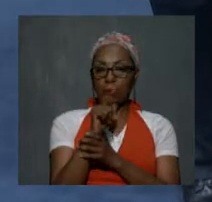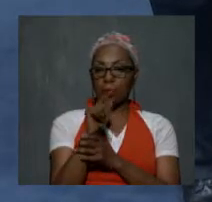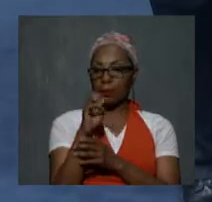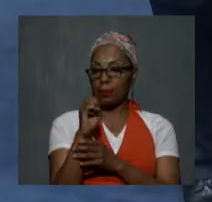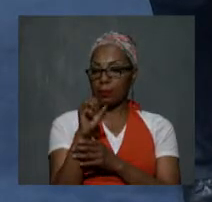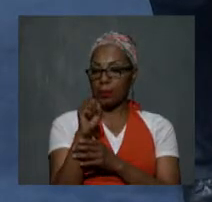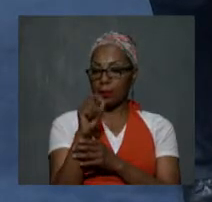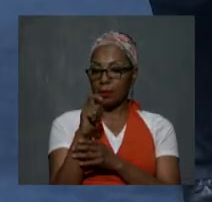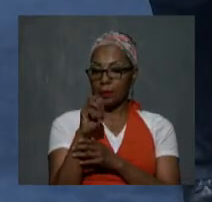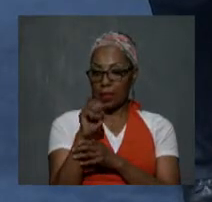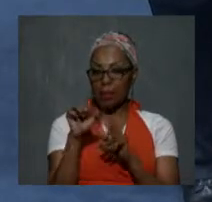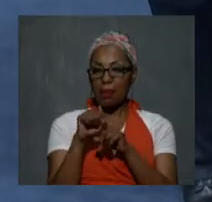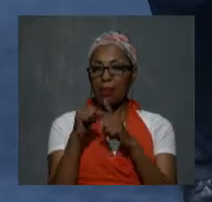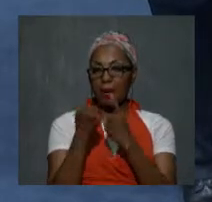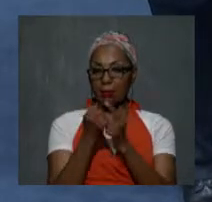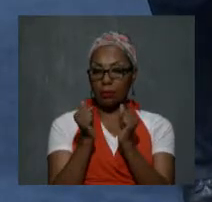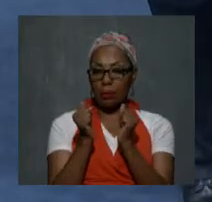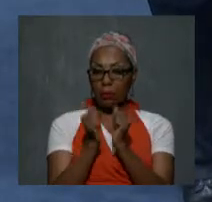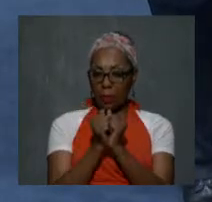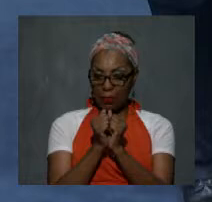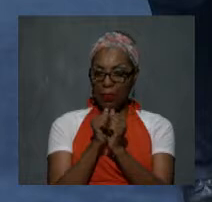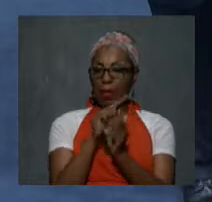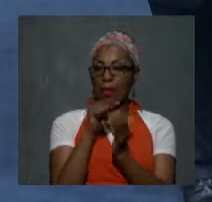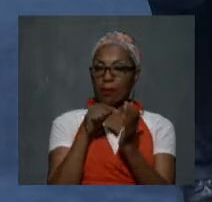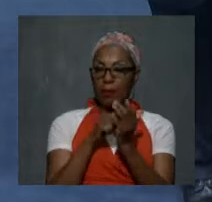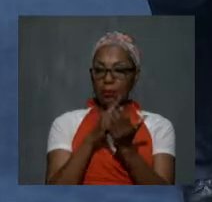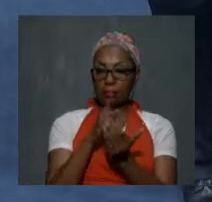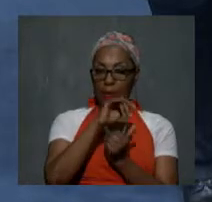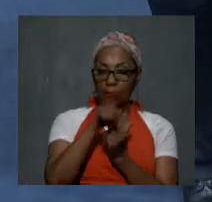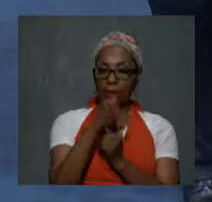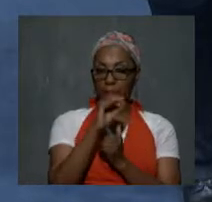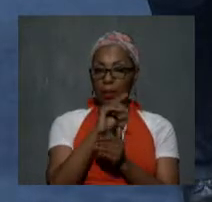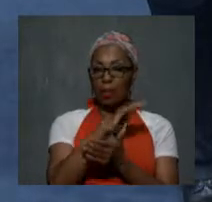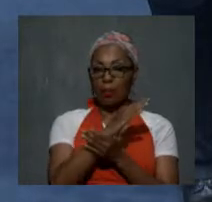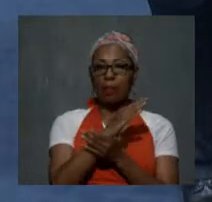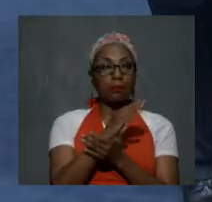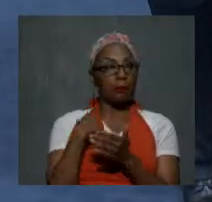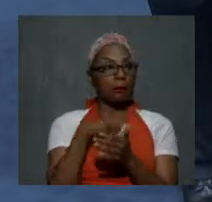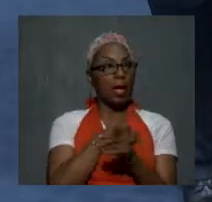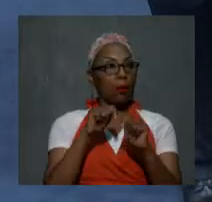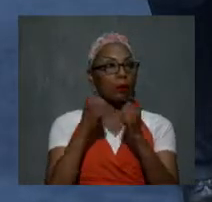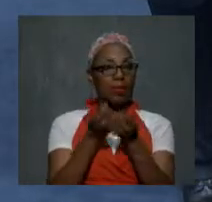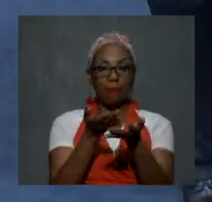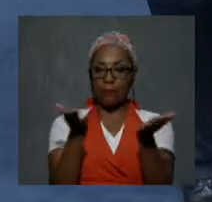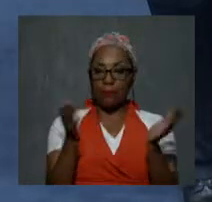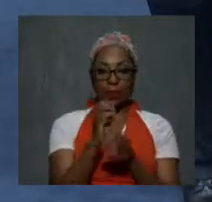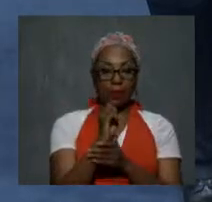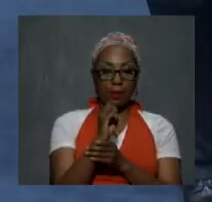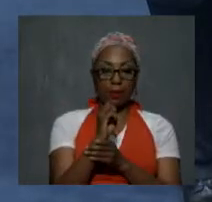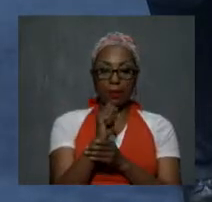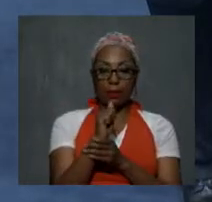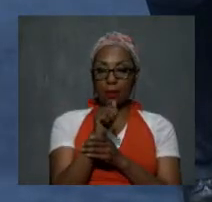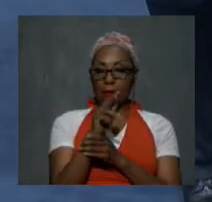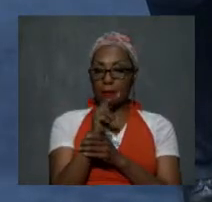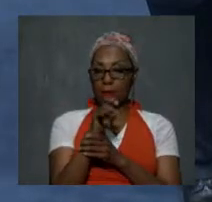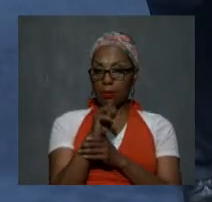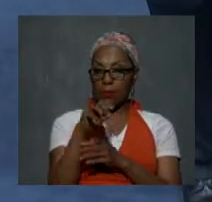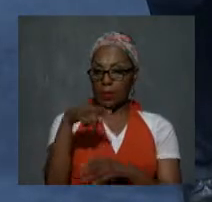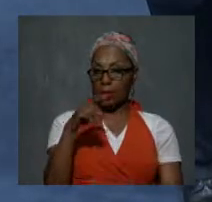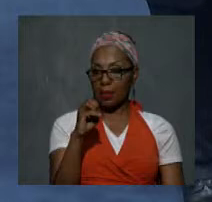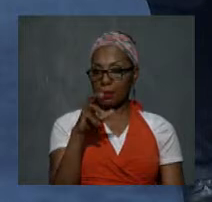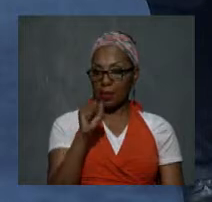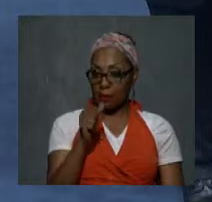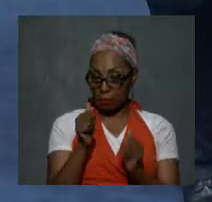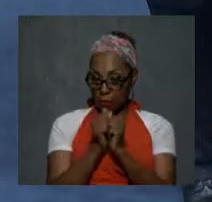so forth with this project. So this is part of our team. Ernie Peters is also here with us, who's developed the